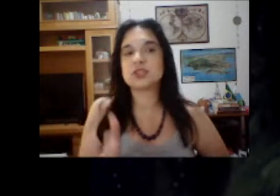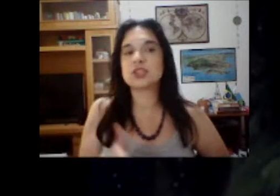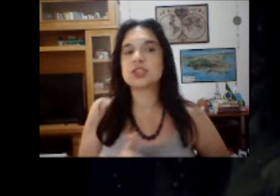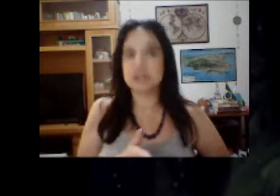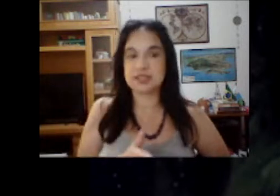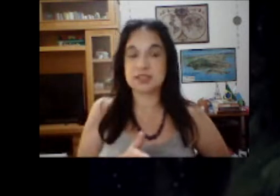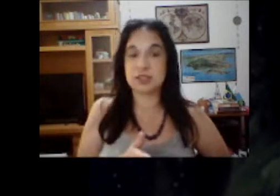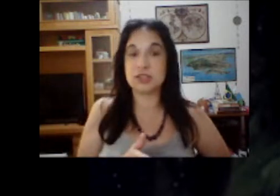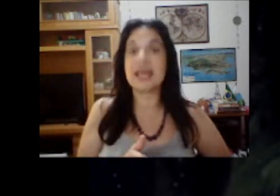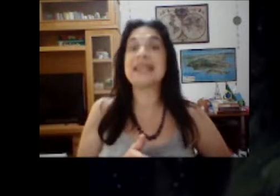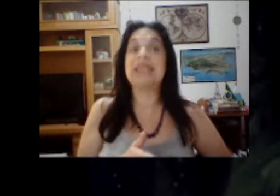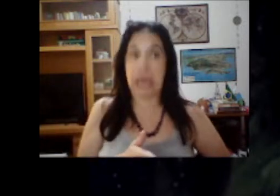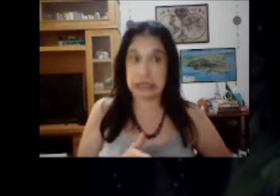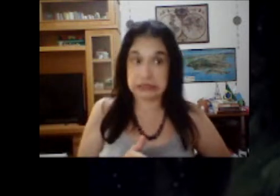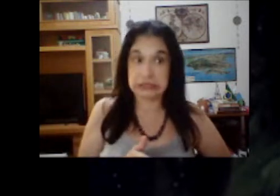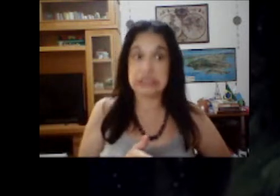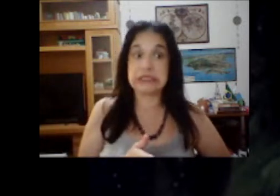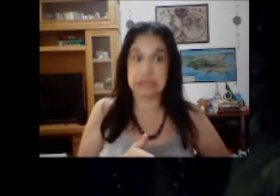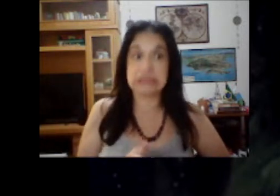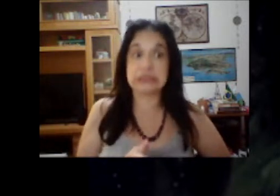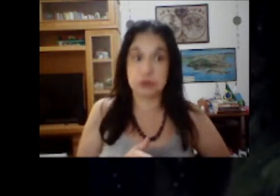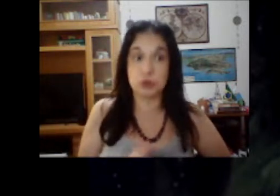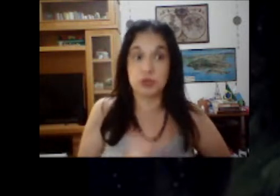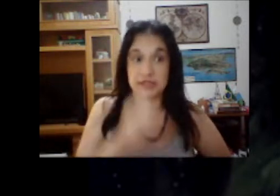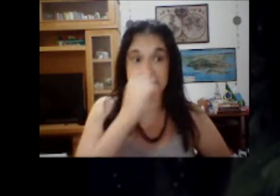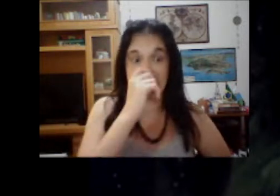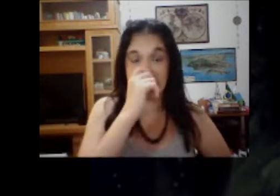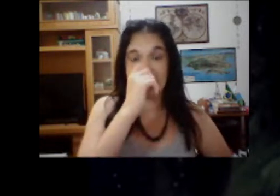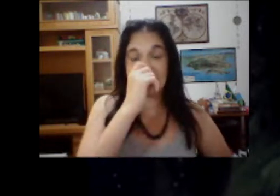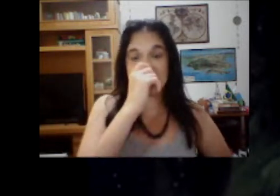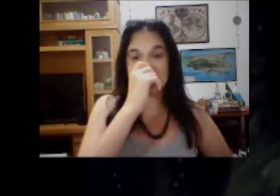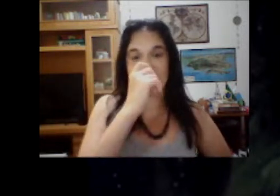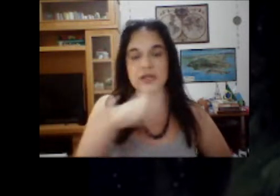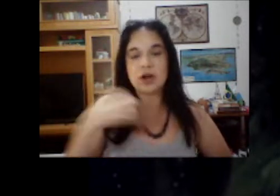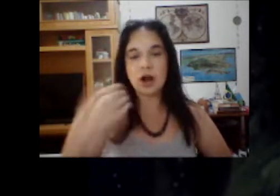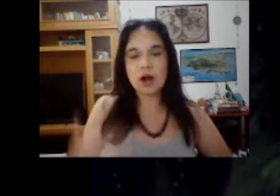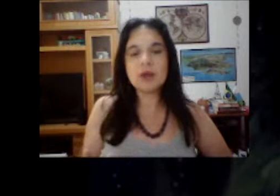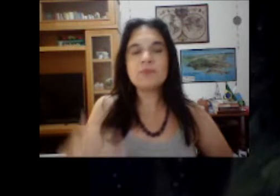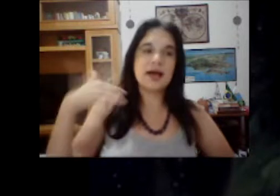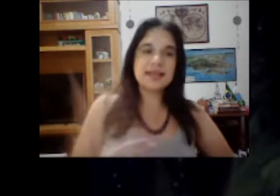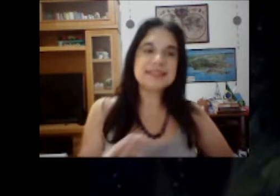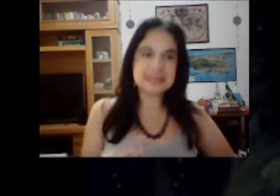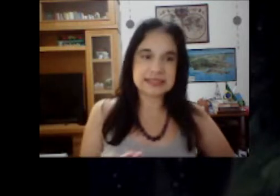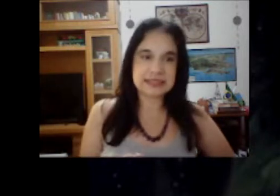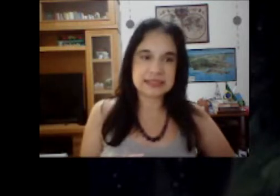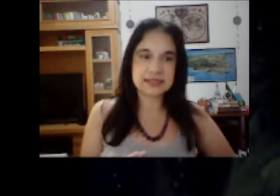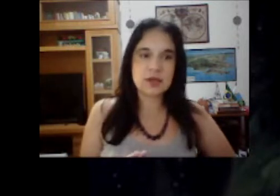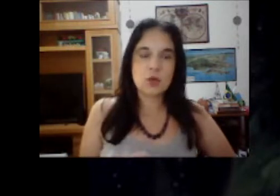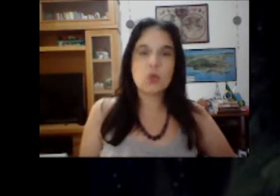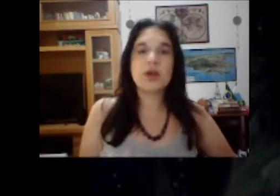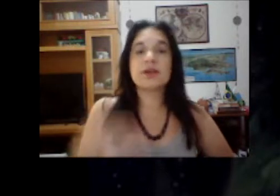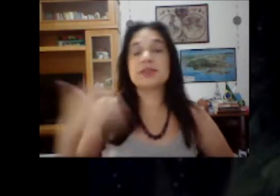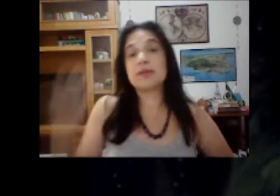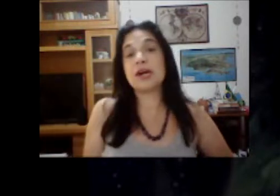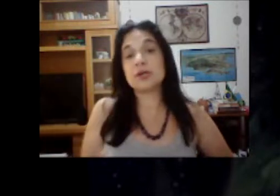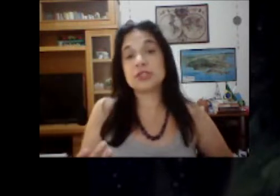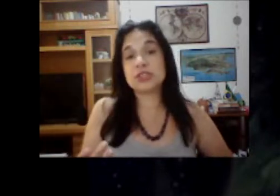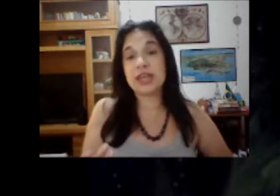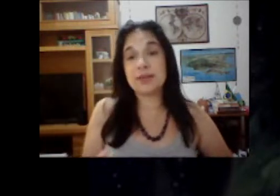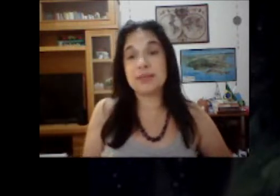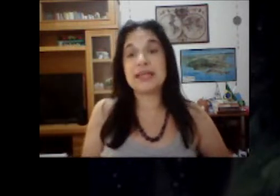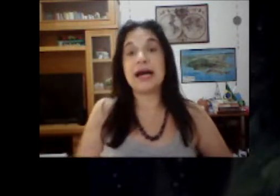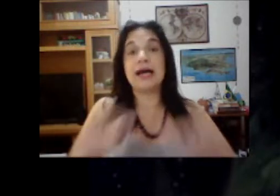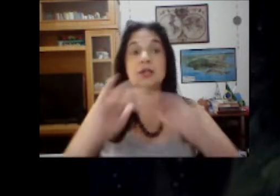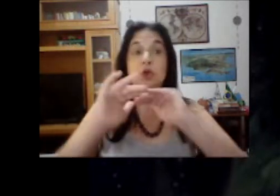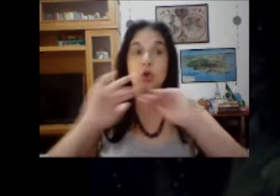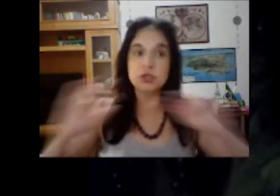Catholic Church is concerned. And yes, this is to this day. So there are instances where the marriage can